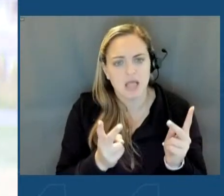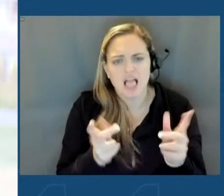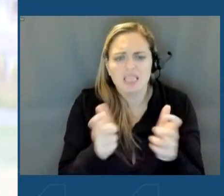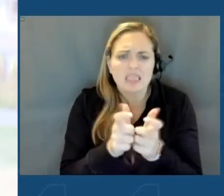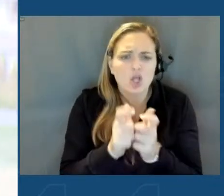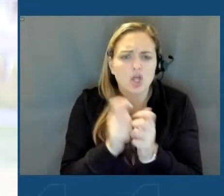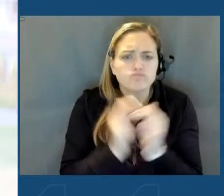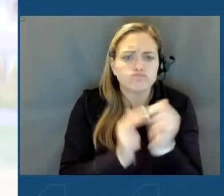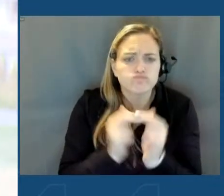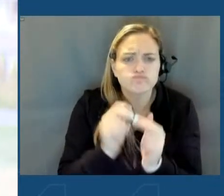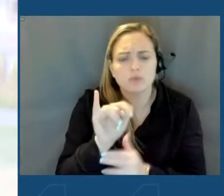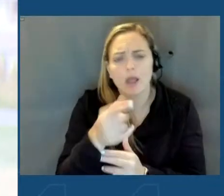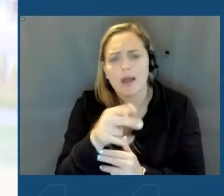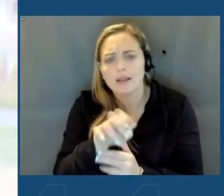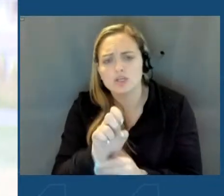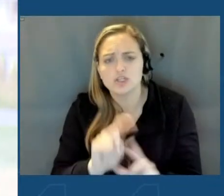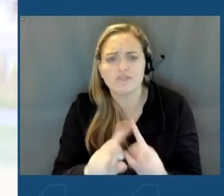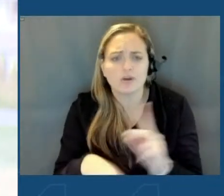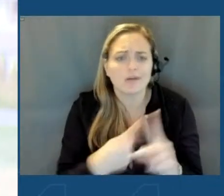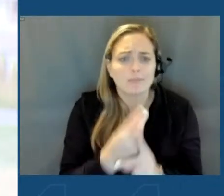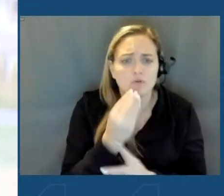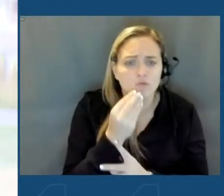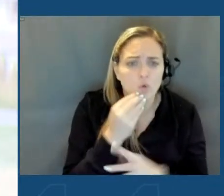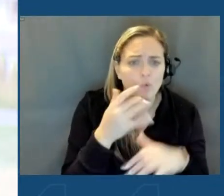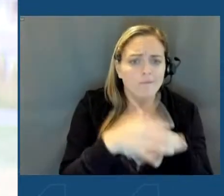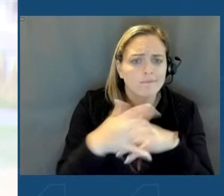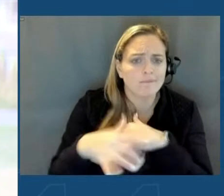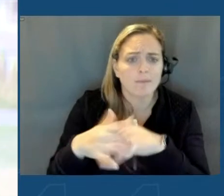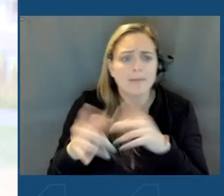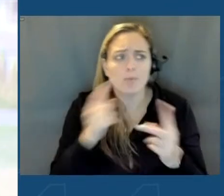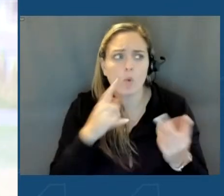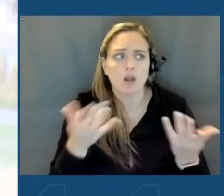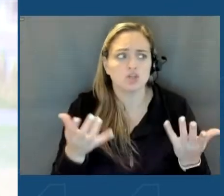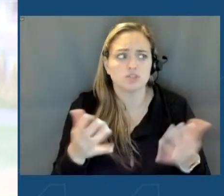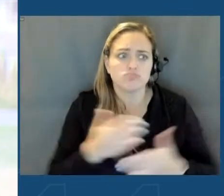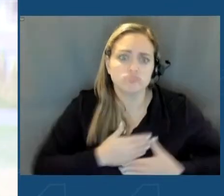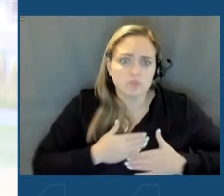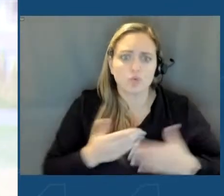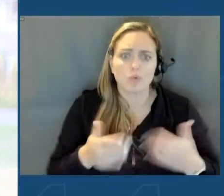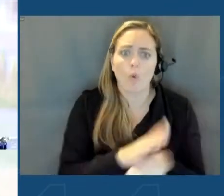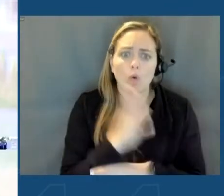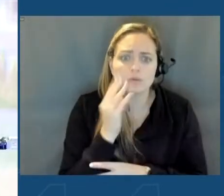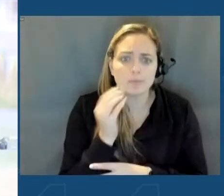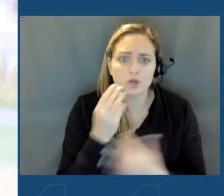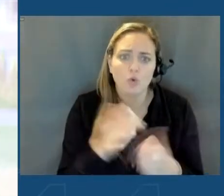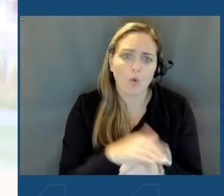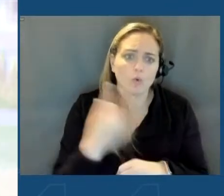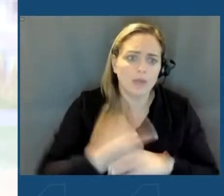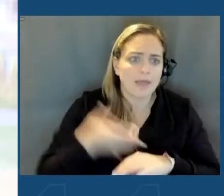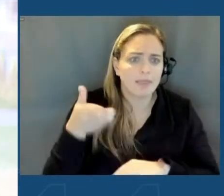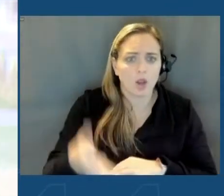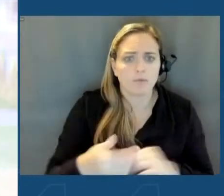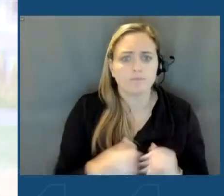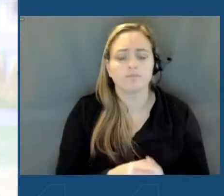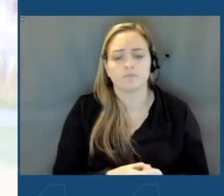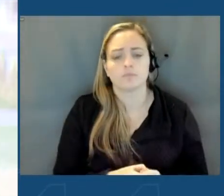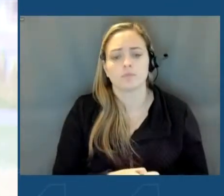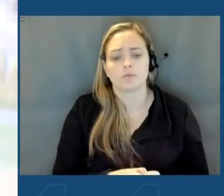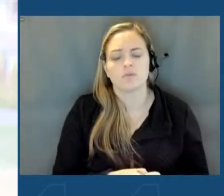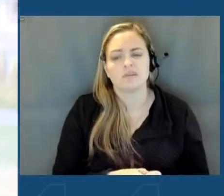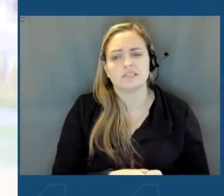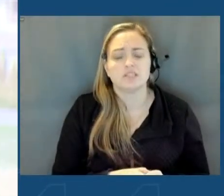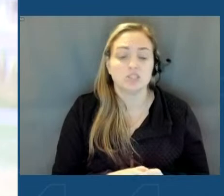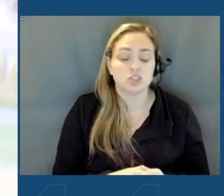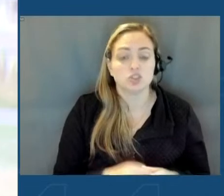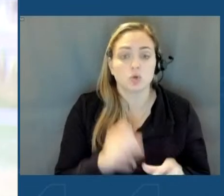little buildings to have different kinds of food down there, because people really want to be able to just enjoy the whole experience, spend a whole day there. So I would say between our